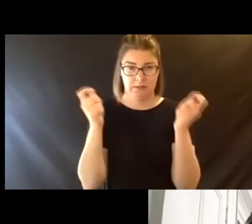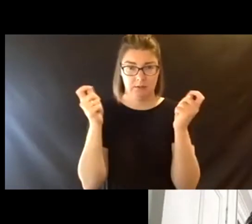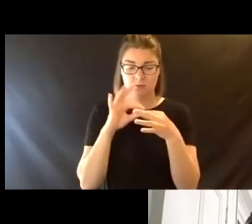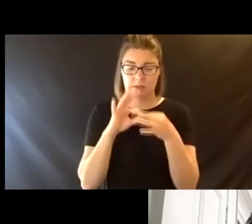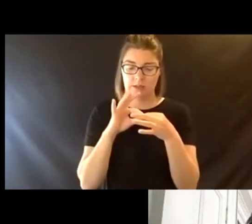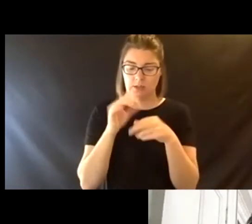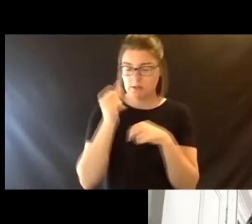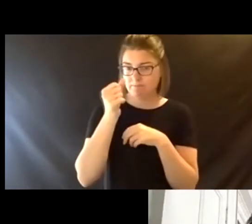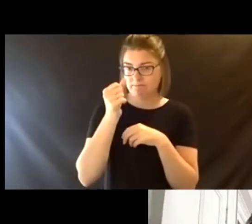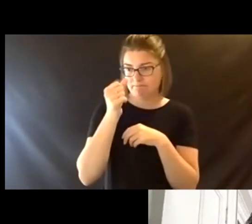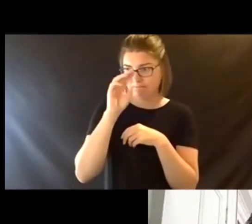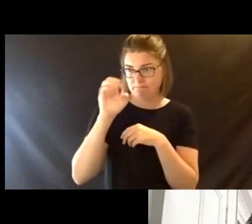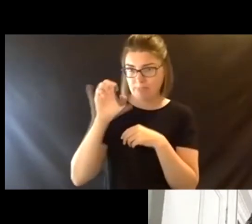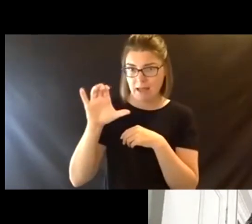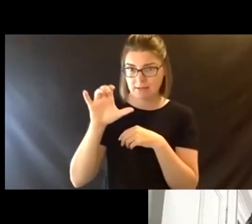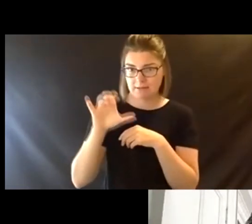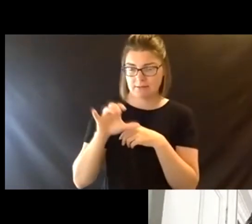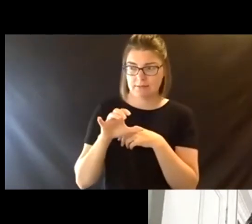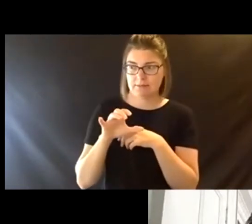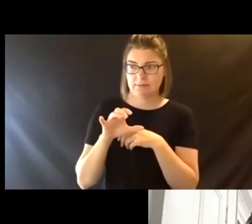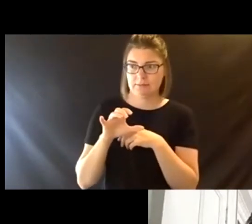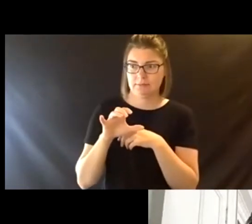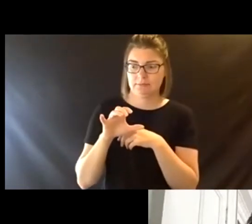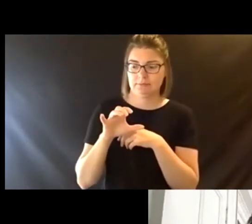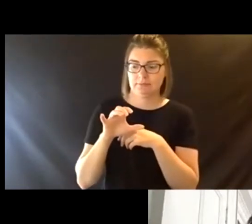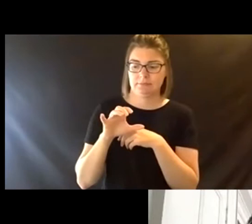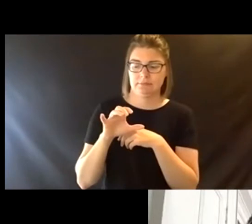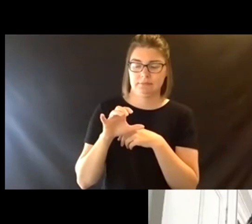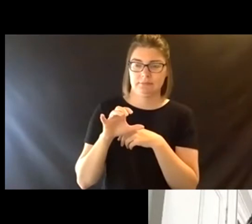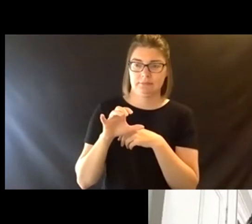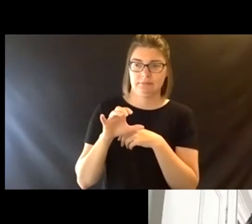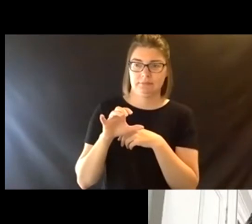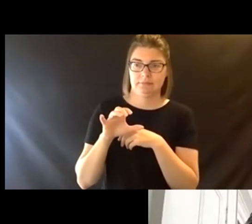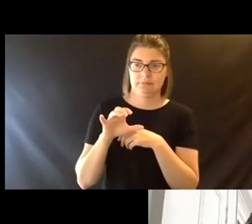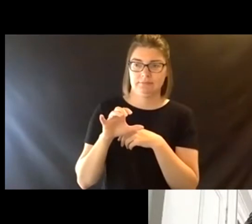masculinity, where there are a lot of,